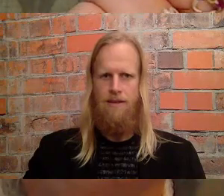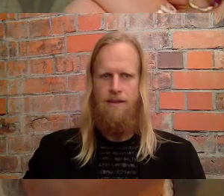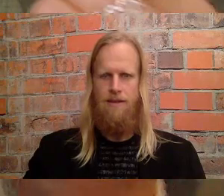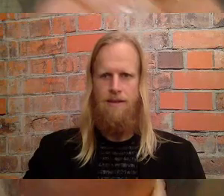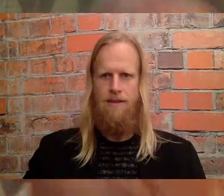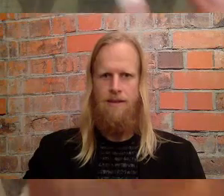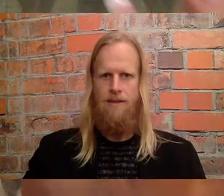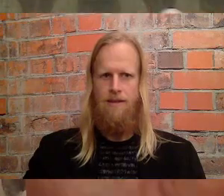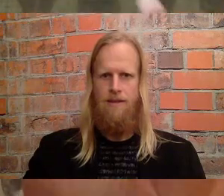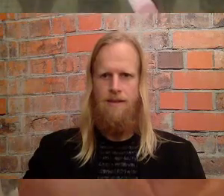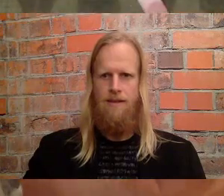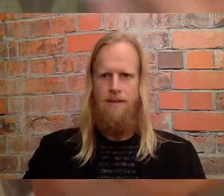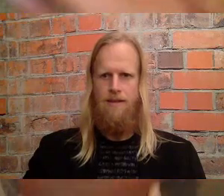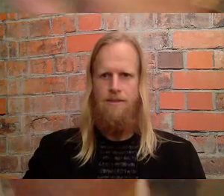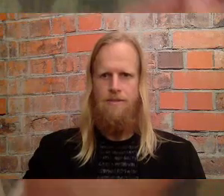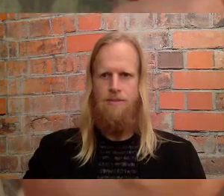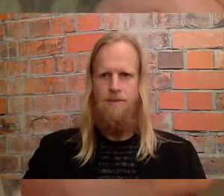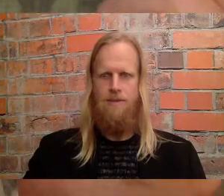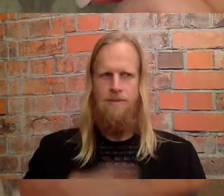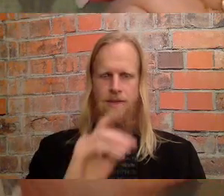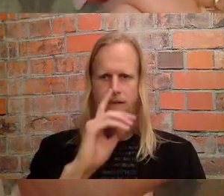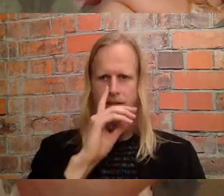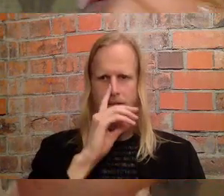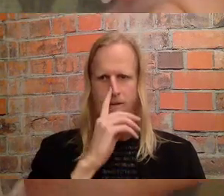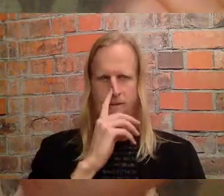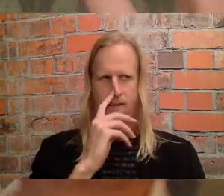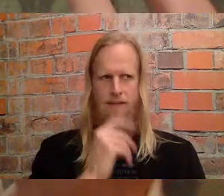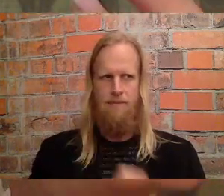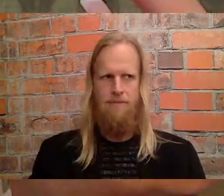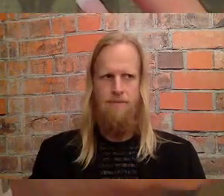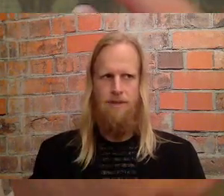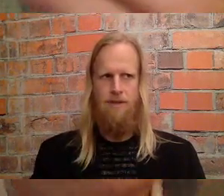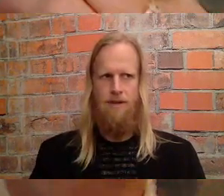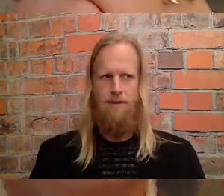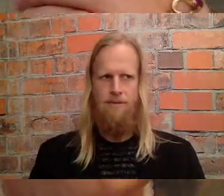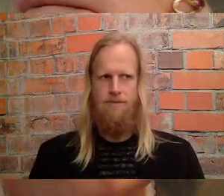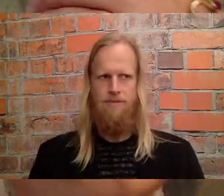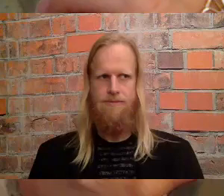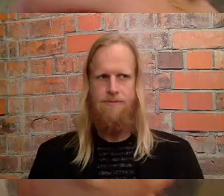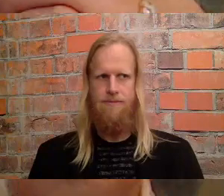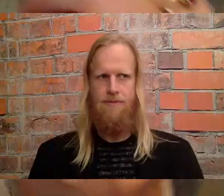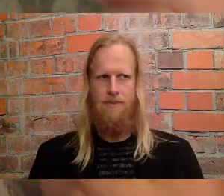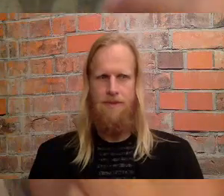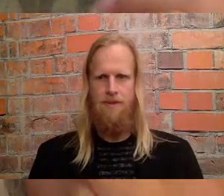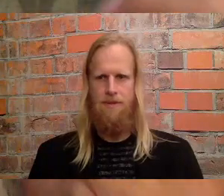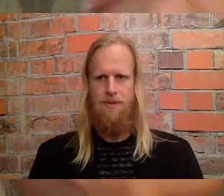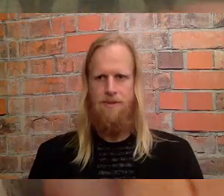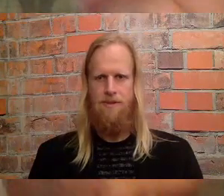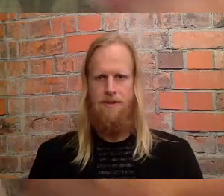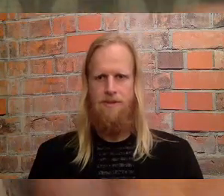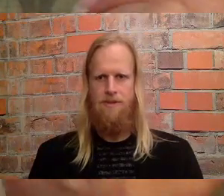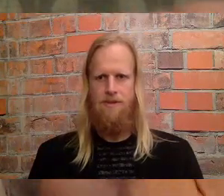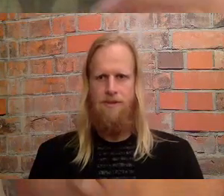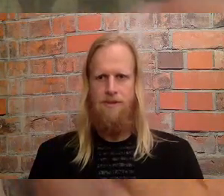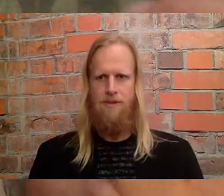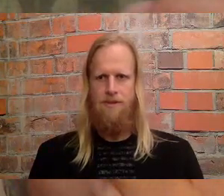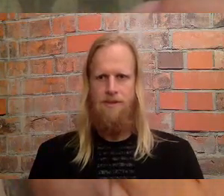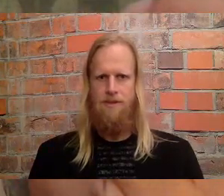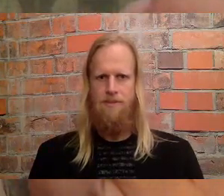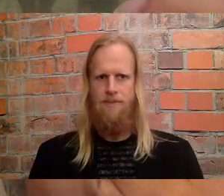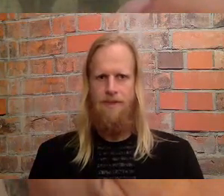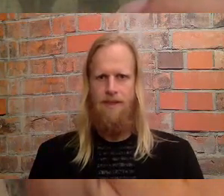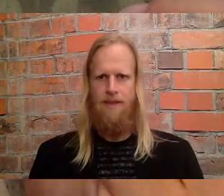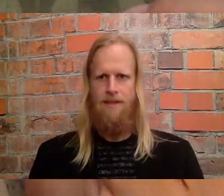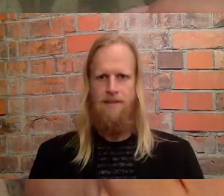frustrated, ashamed, out of alignment, depressed. Maybe you don't know what your true purpose is